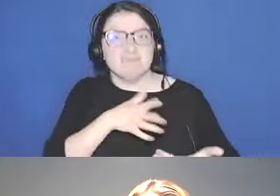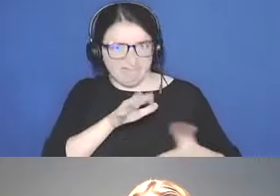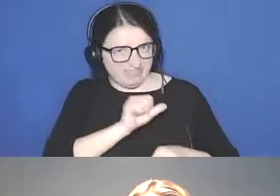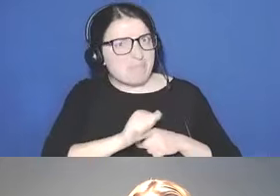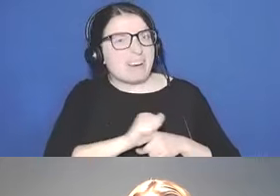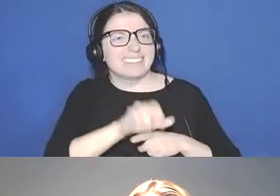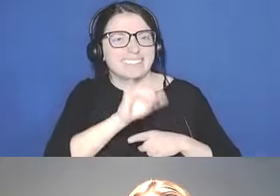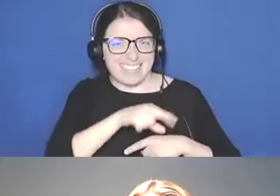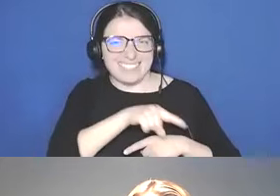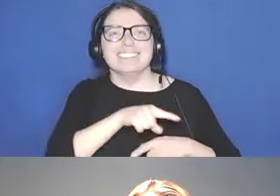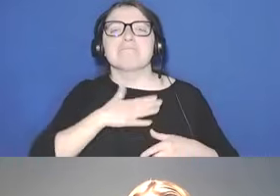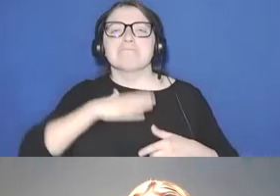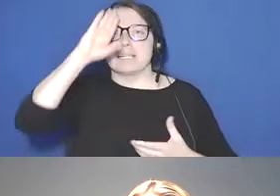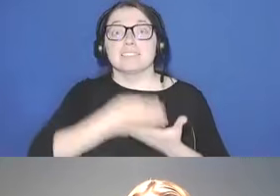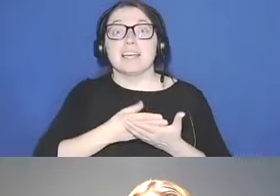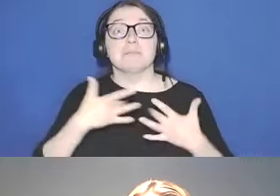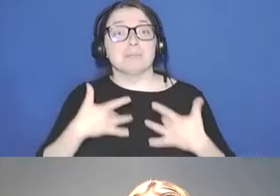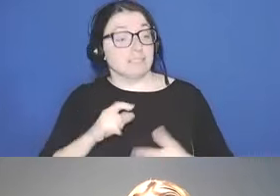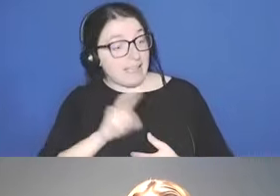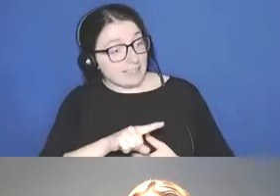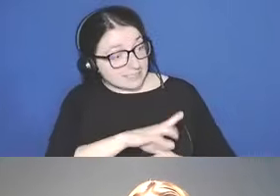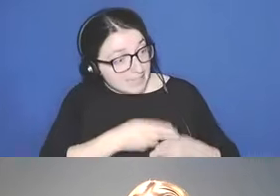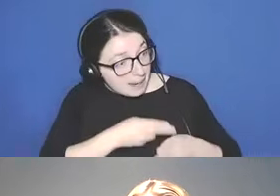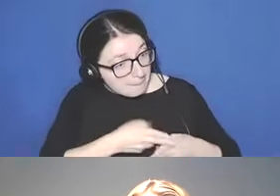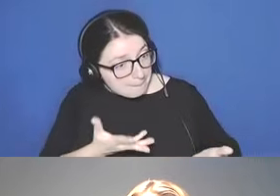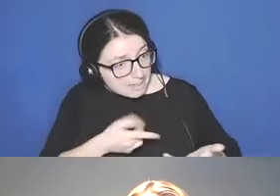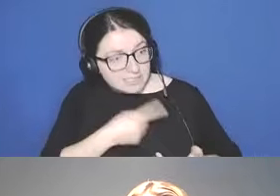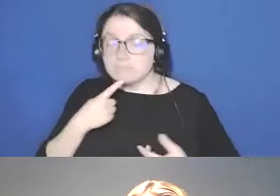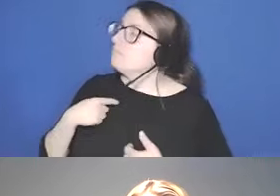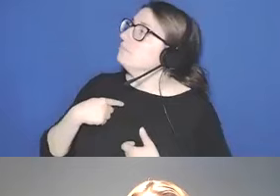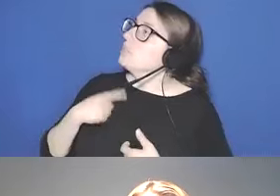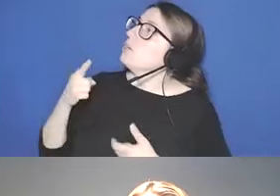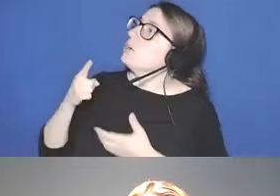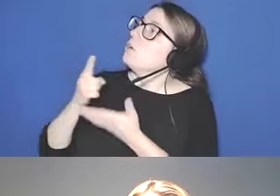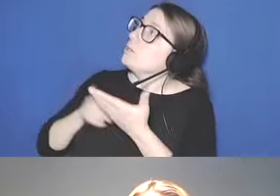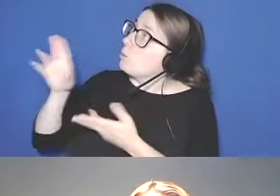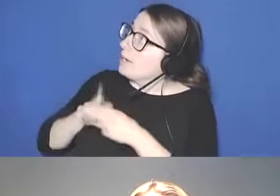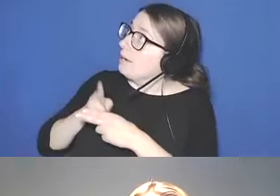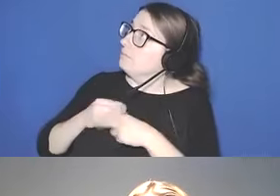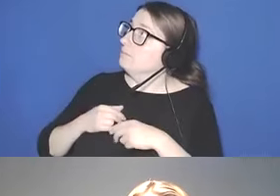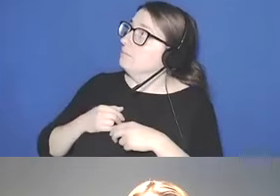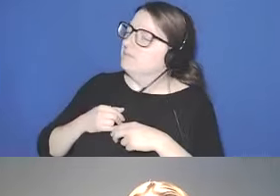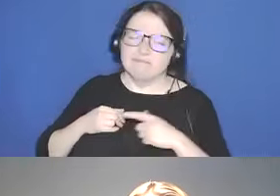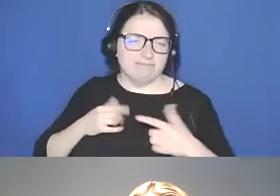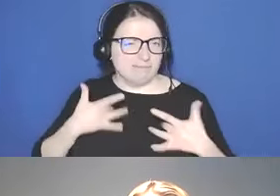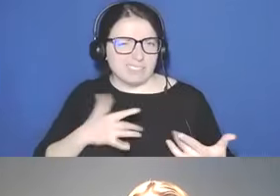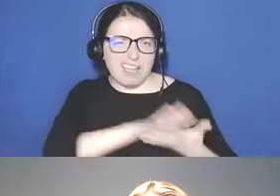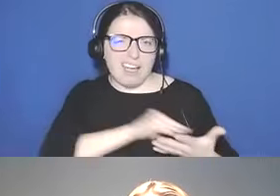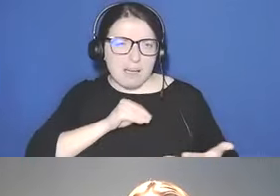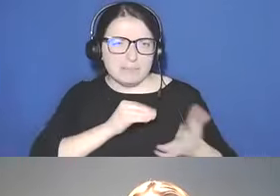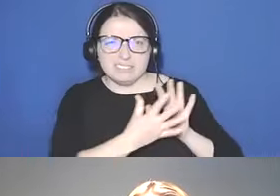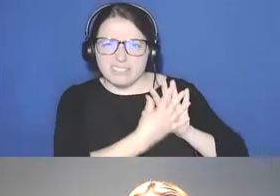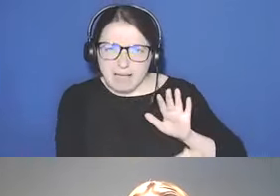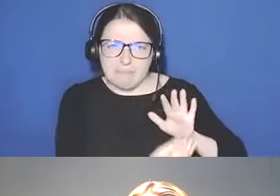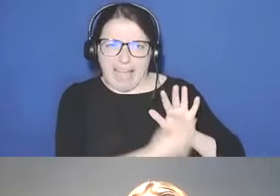because when you would ask him, what's your name? He just would repeat back, what's my name? Or what's your name? But the one thing that they